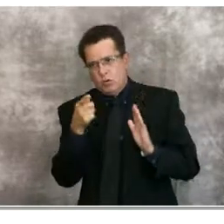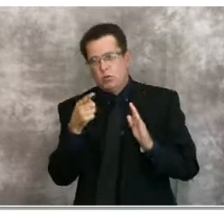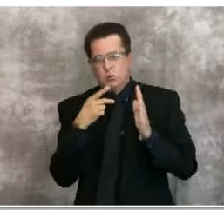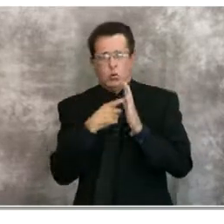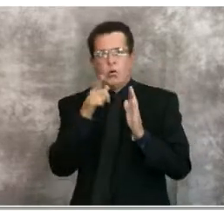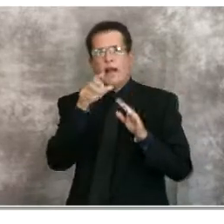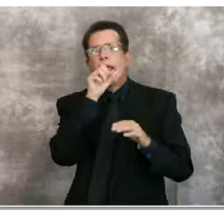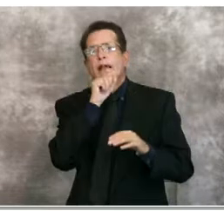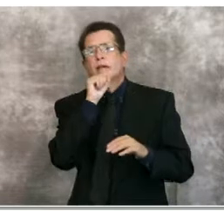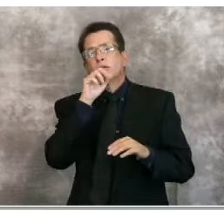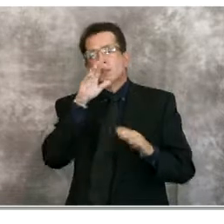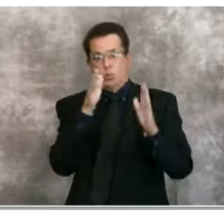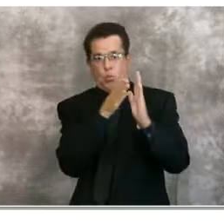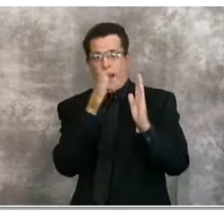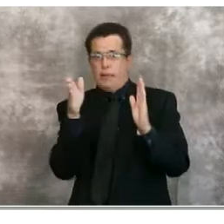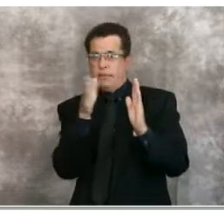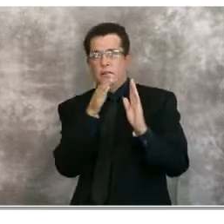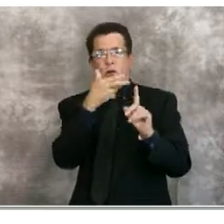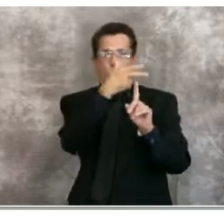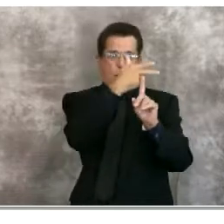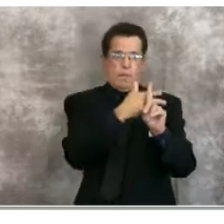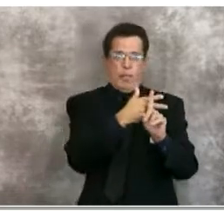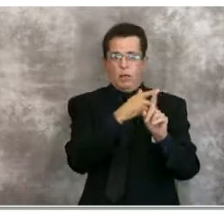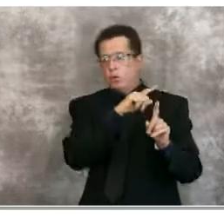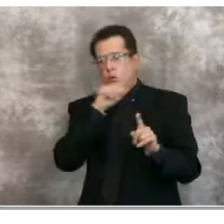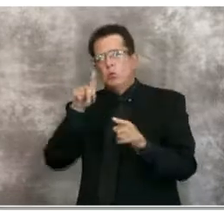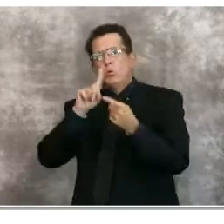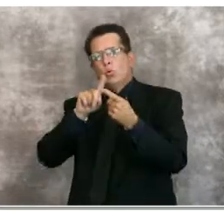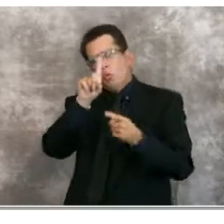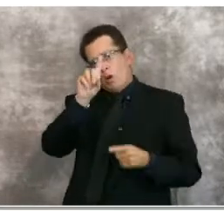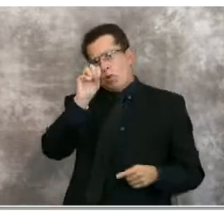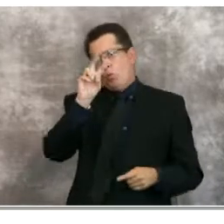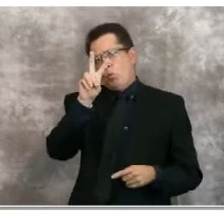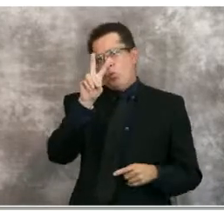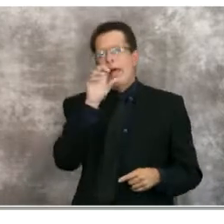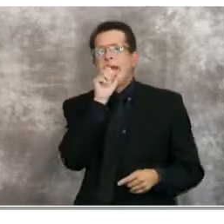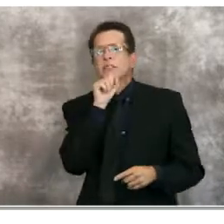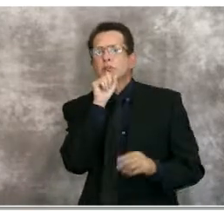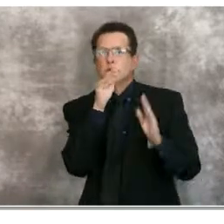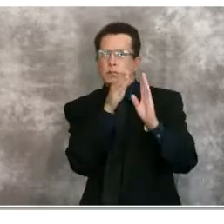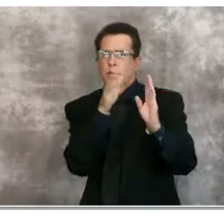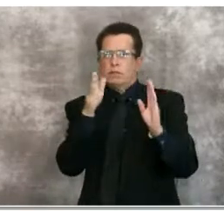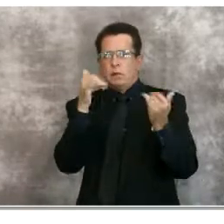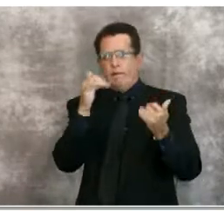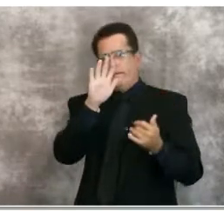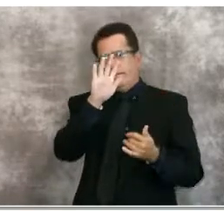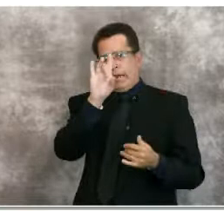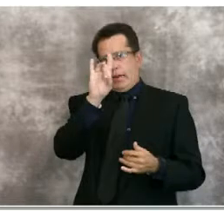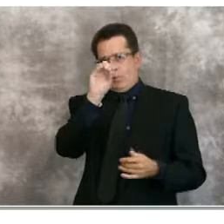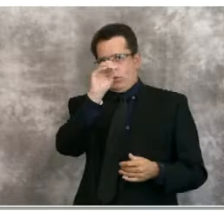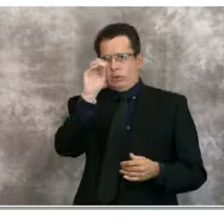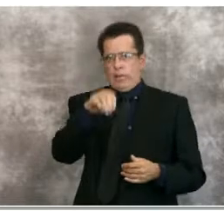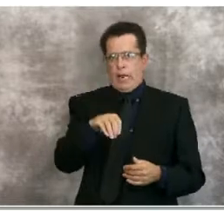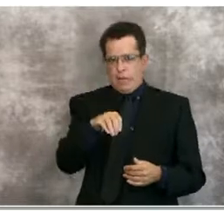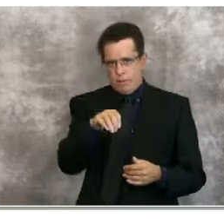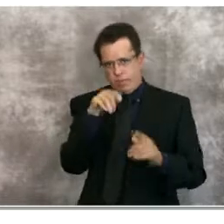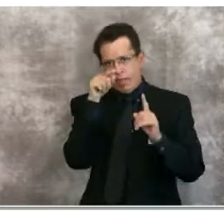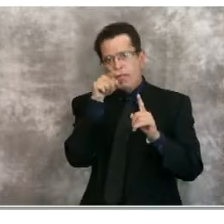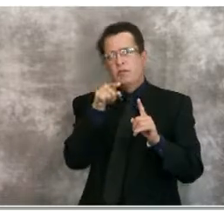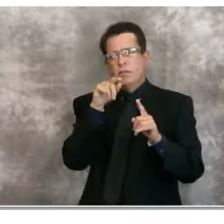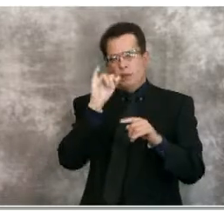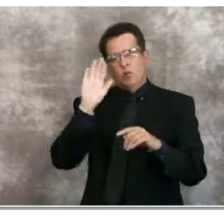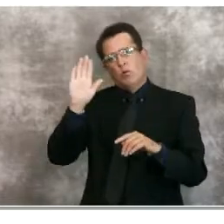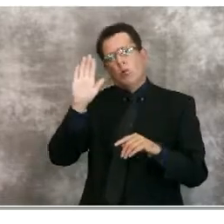age range of our cases is from 3 months of age to 102 years of age. 58% of the cases are in